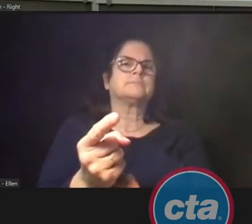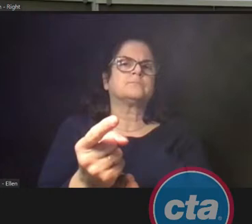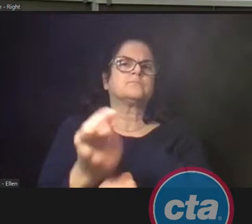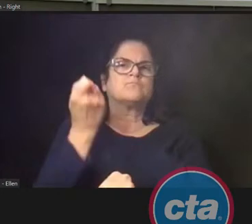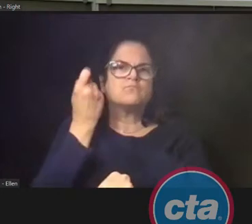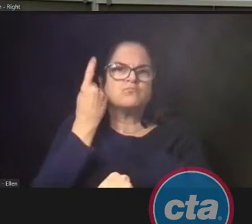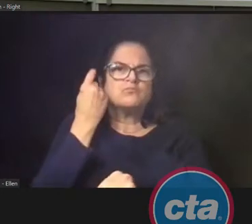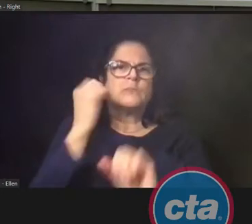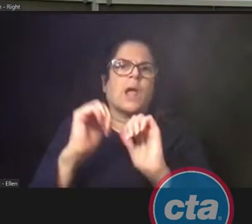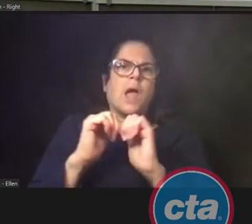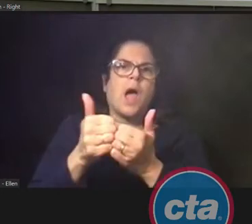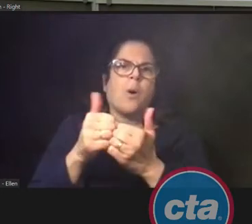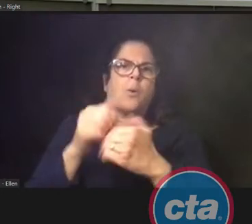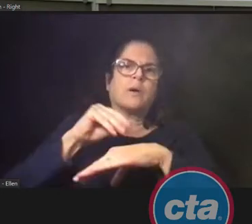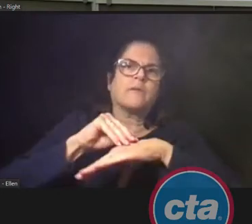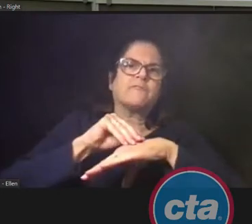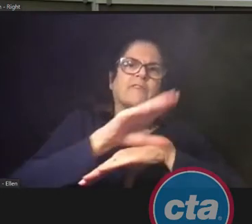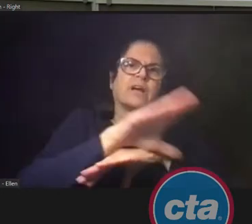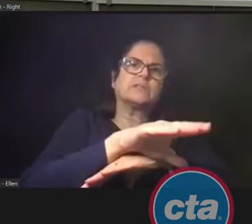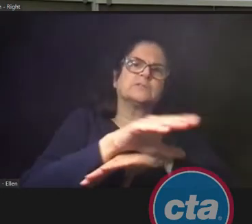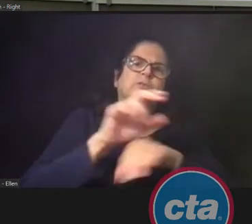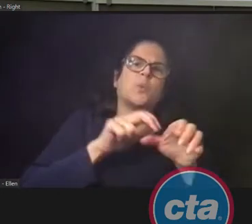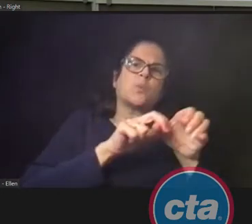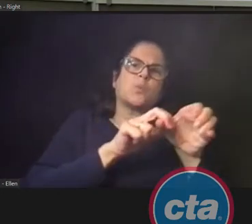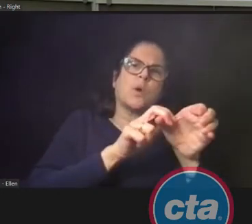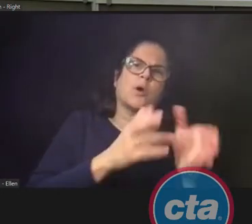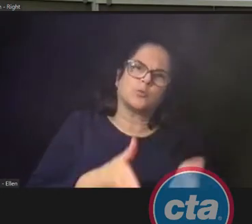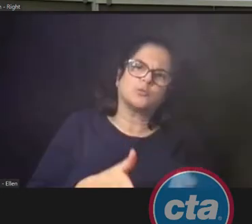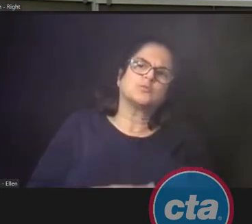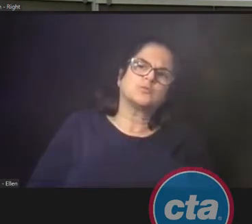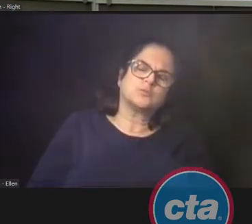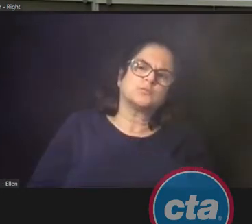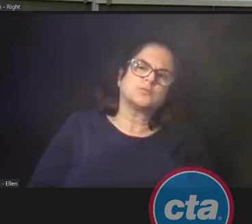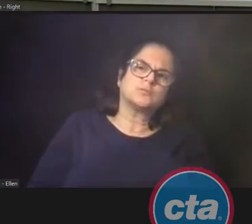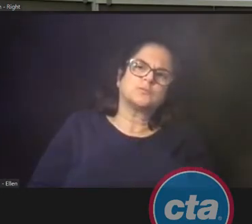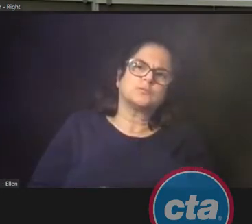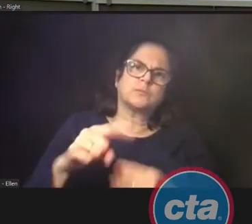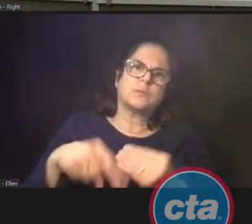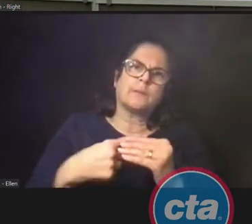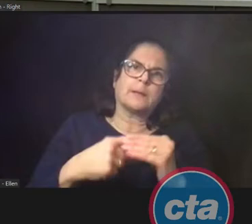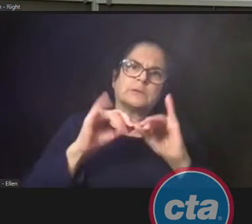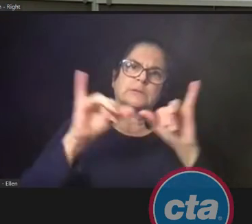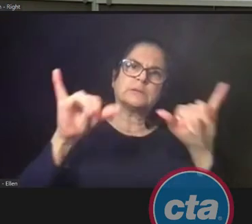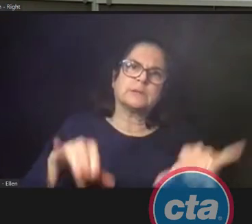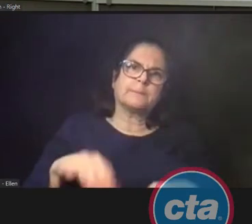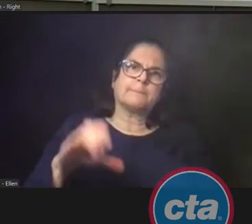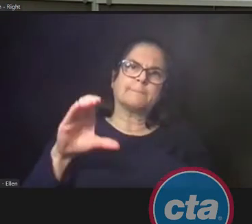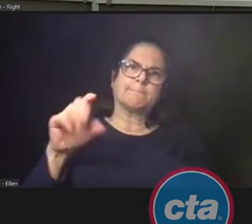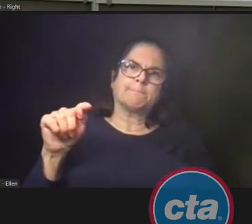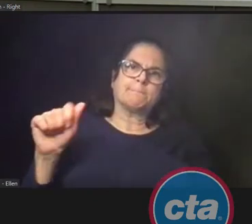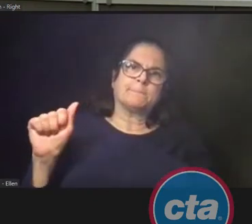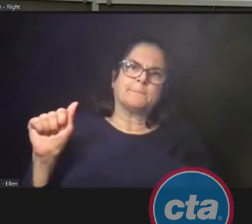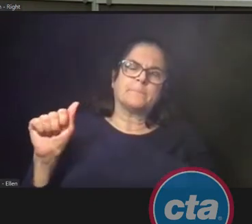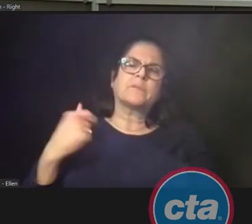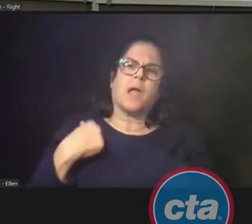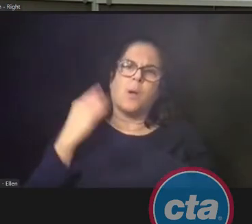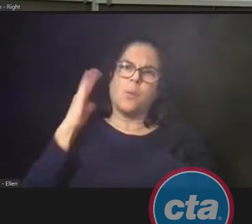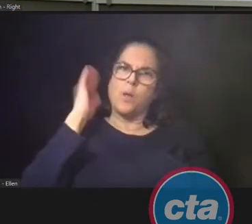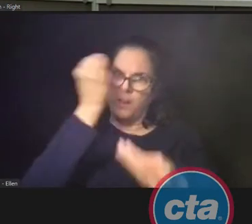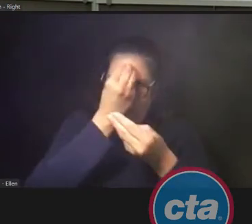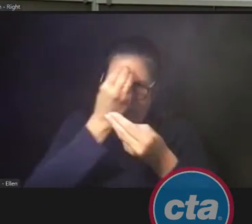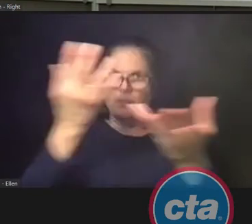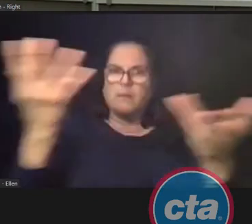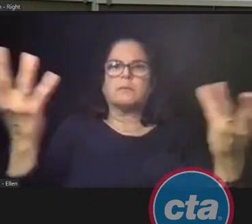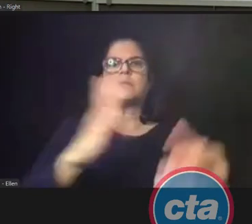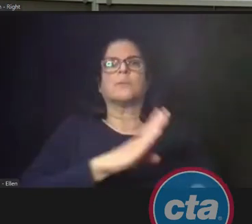it's impacting rider decisions and how riders are feeling about the system. I will continue to apprise the board as future survey results